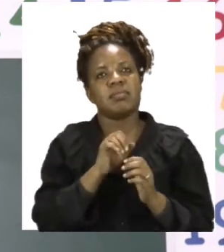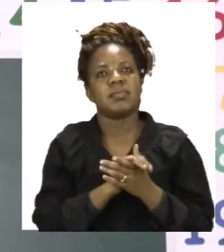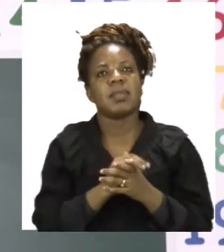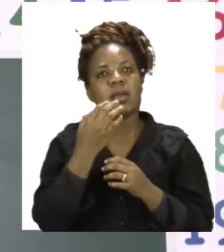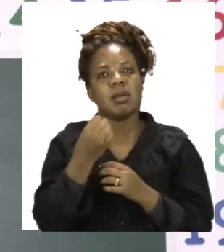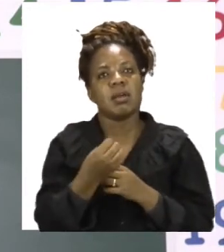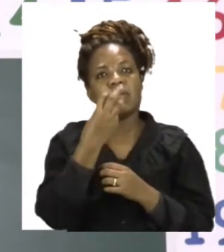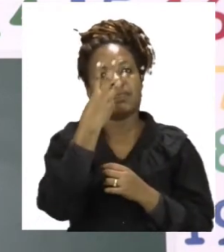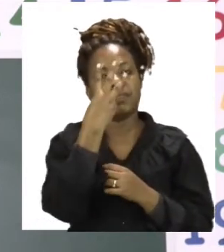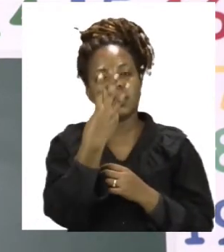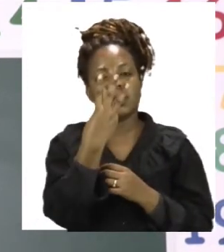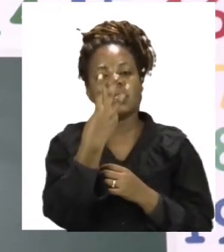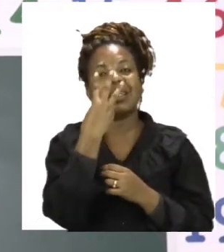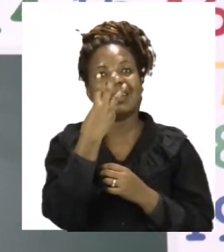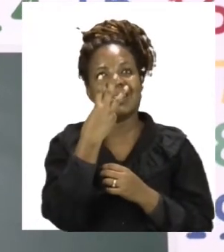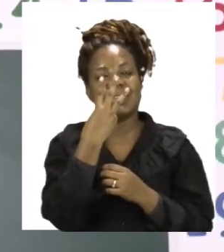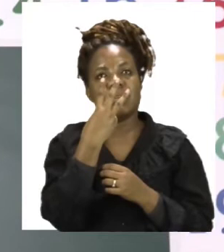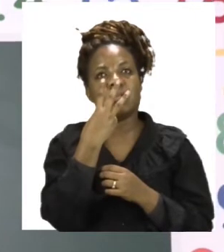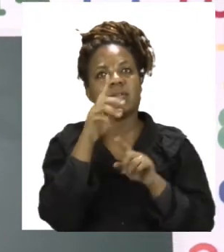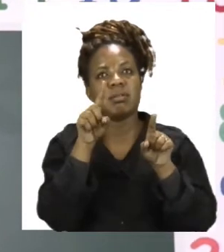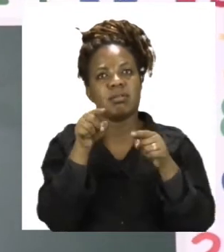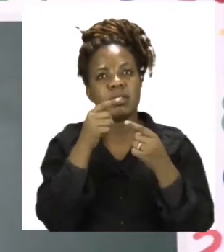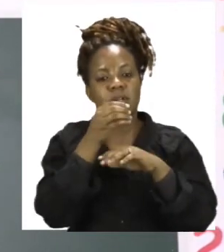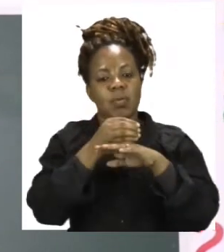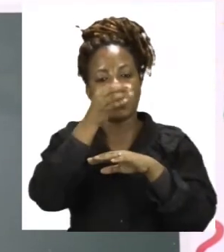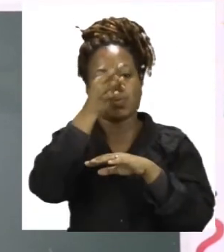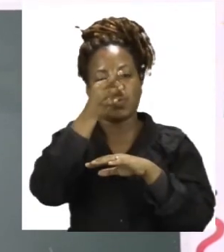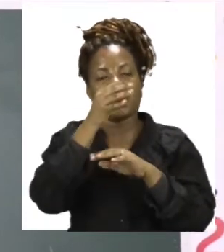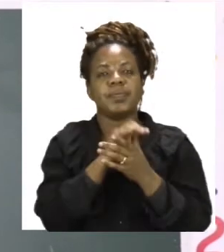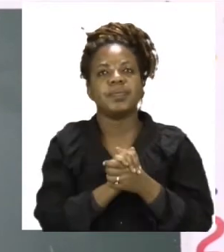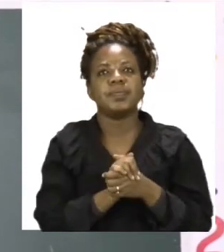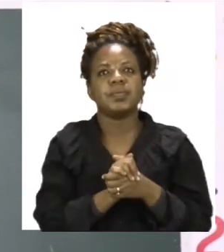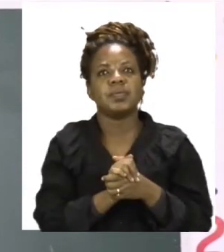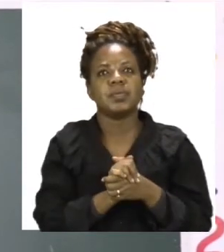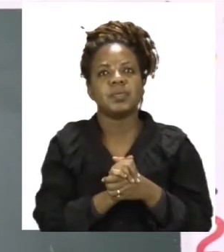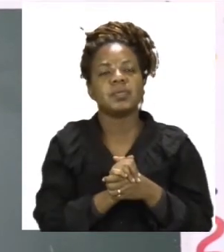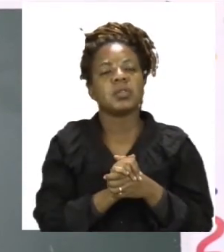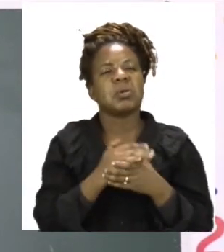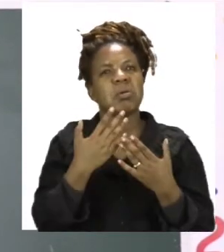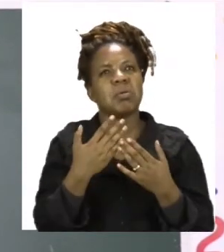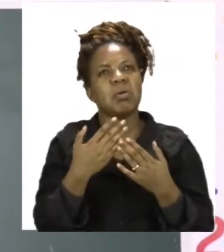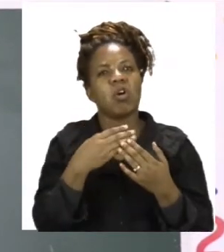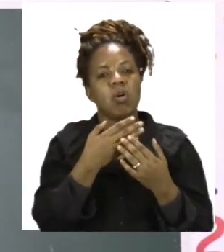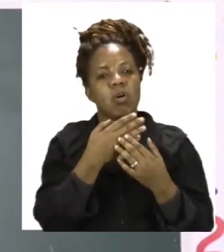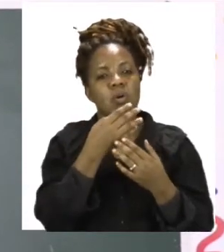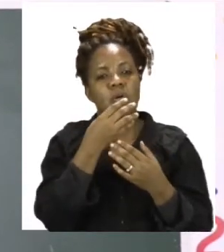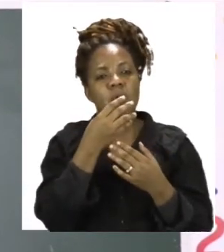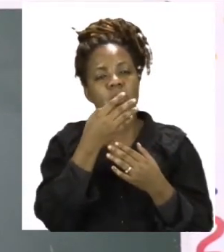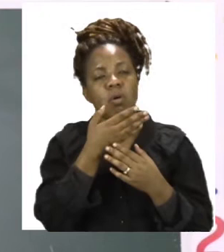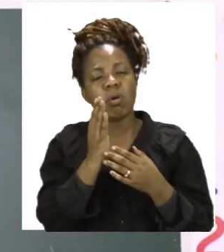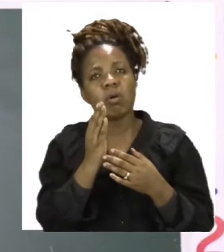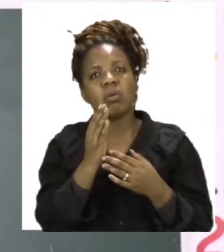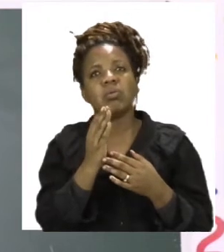counters here, and instead of using 3 blue counters, I'm going to replace one of my blue counters with a